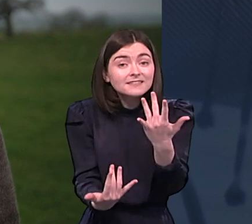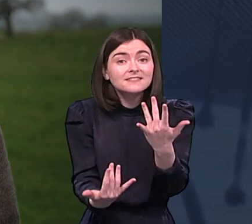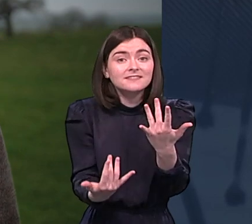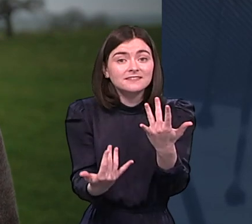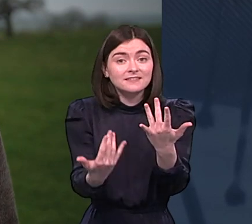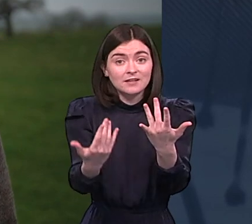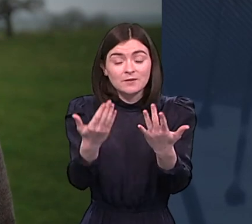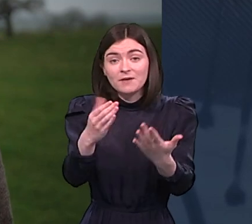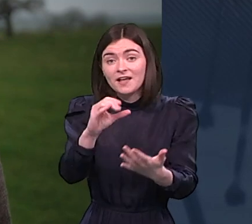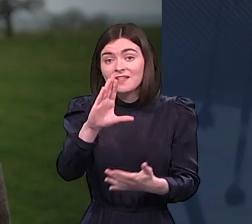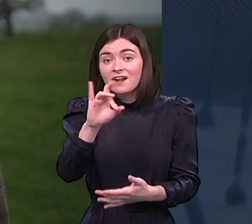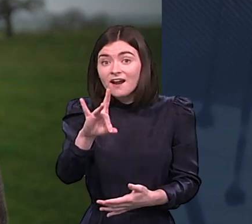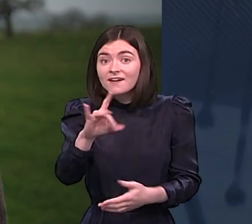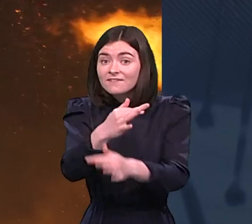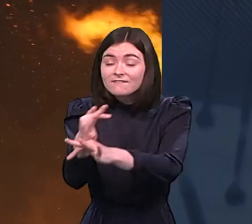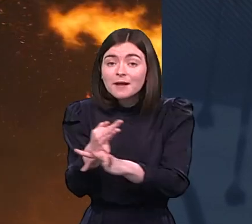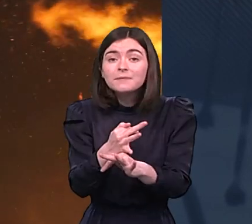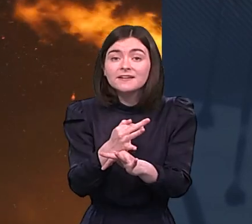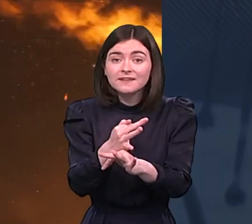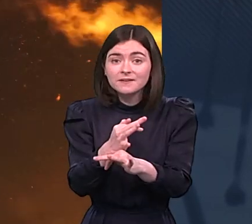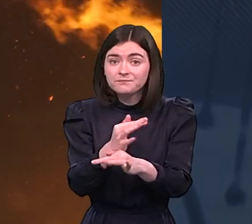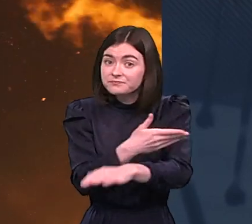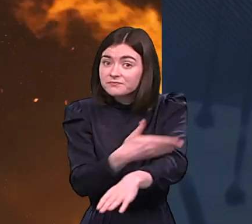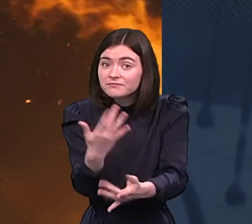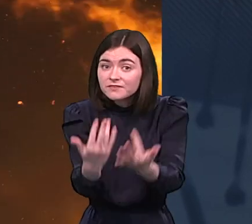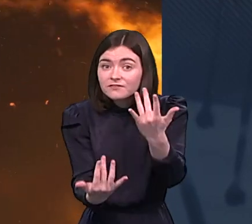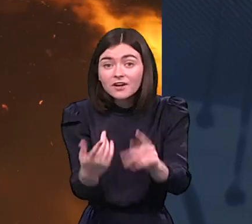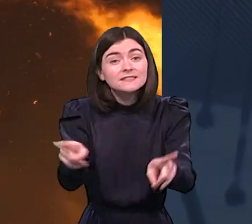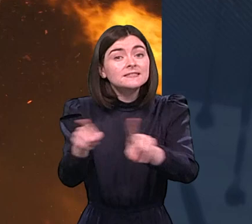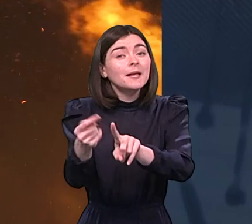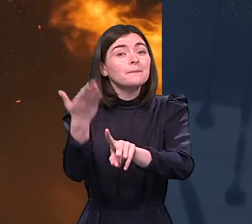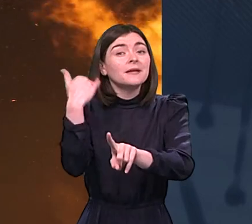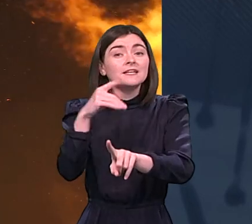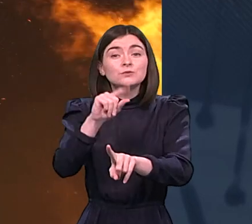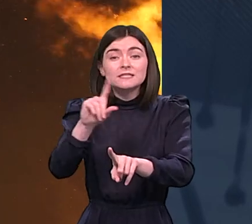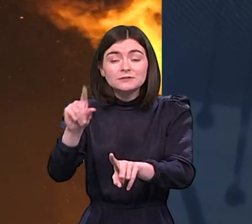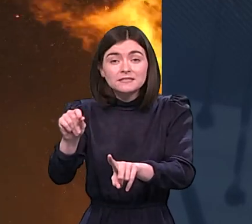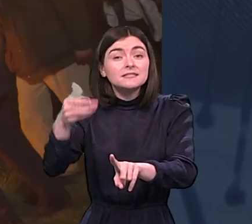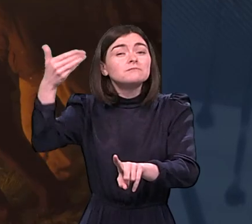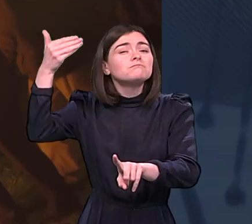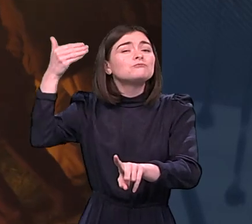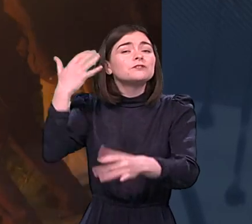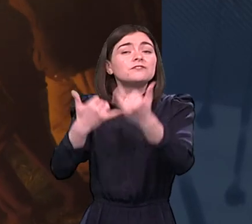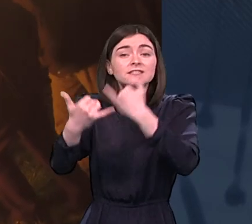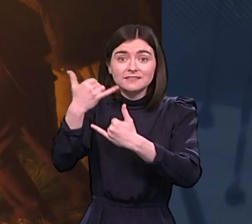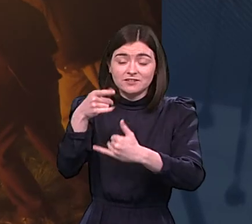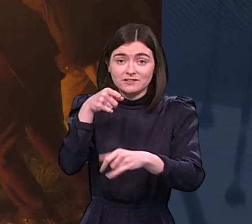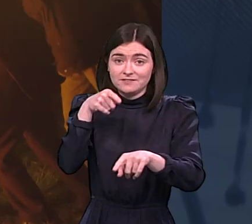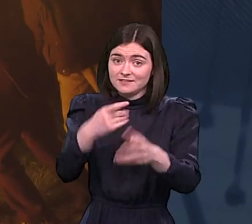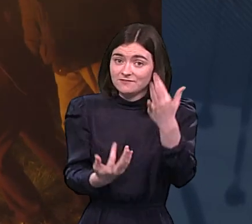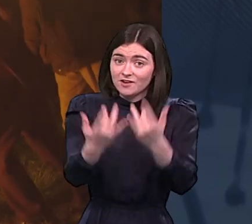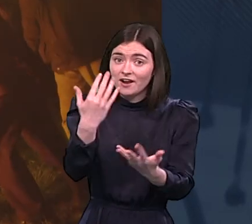lit by the Clark family, as it was in 2020, in previous years. This fire has been lit